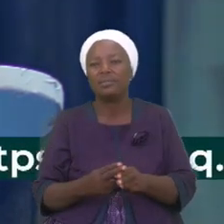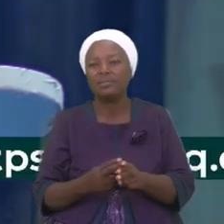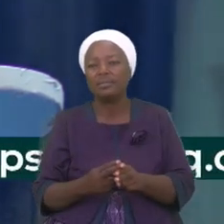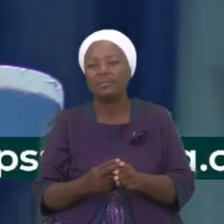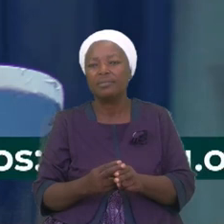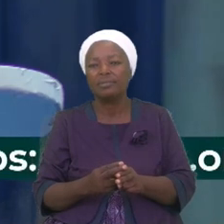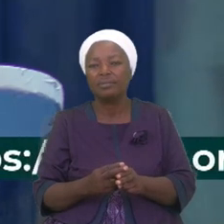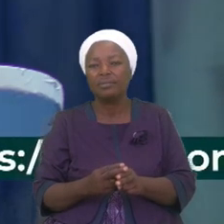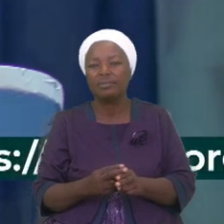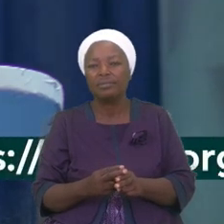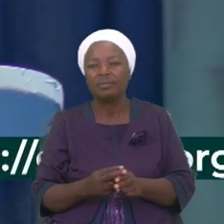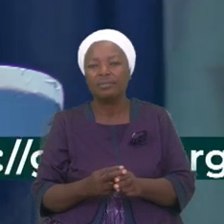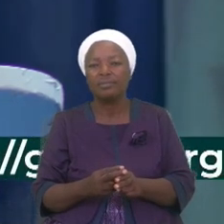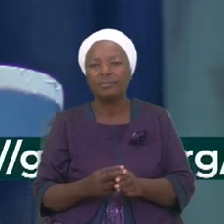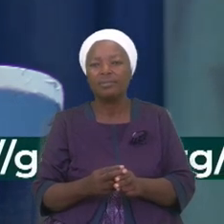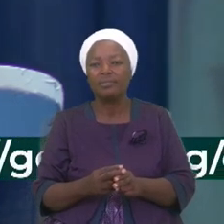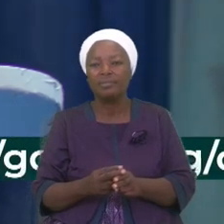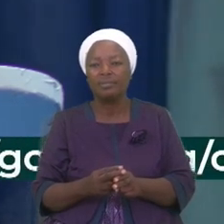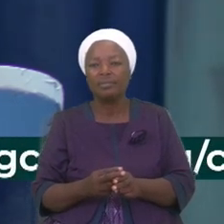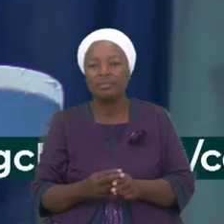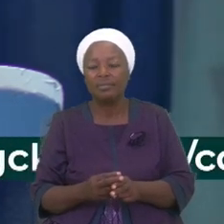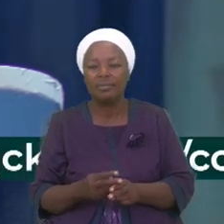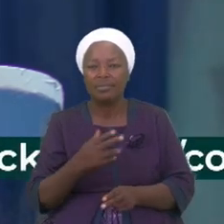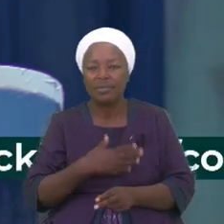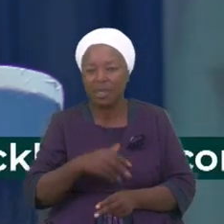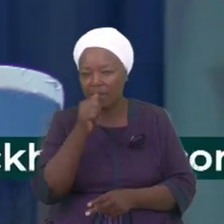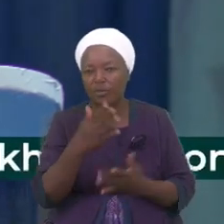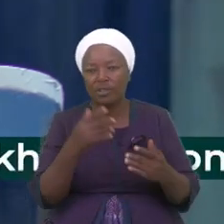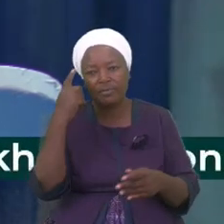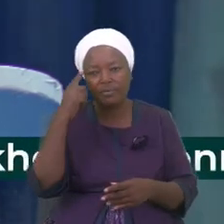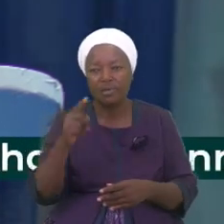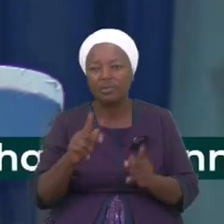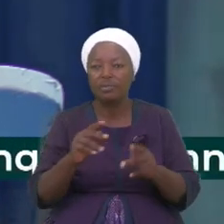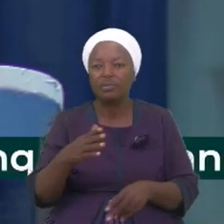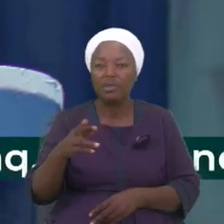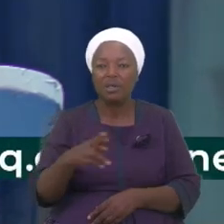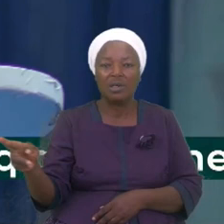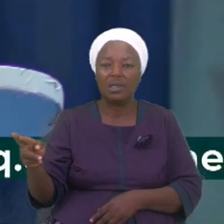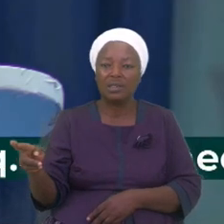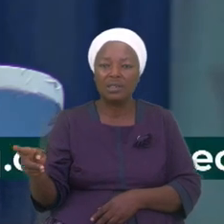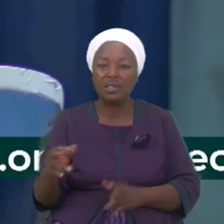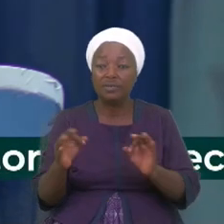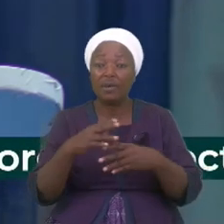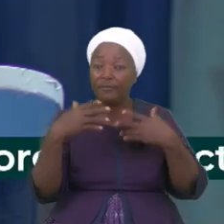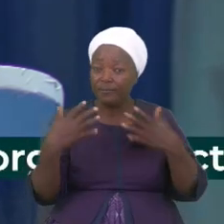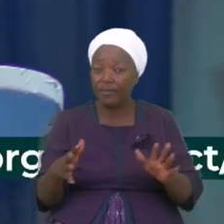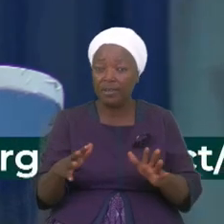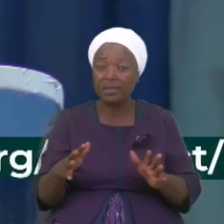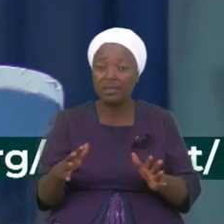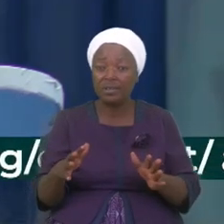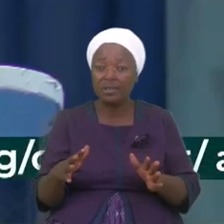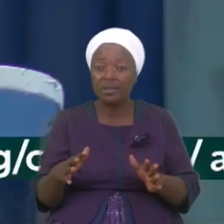amen. I'm waiting for my brethren at this other right-hand side. If you are true, can